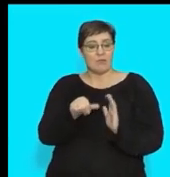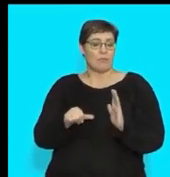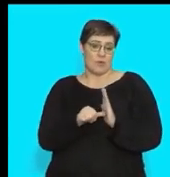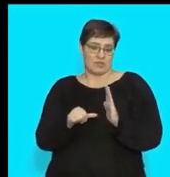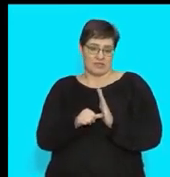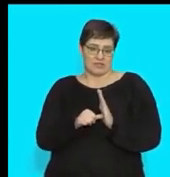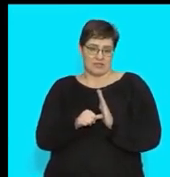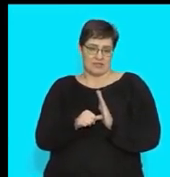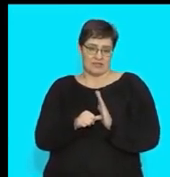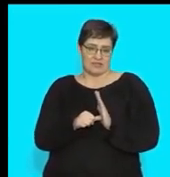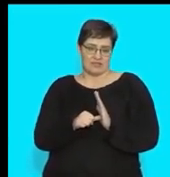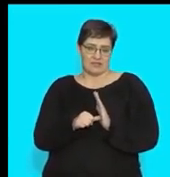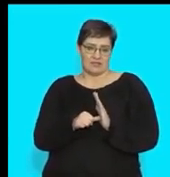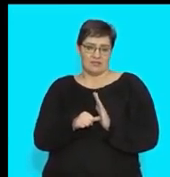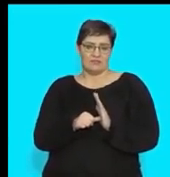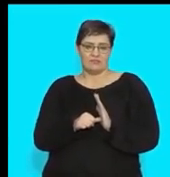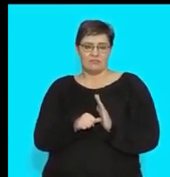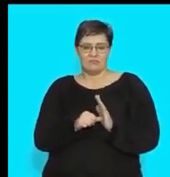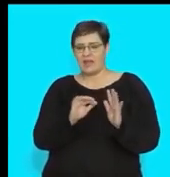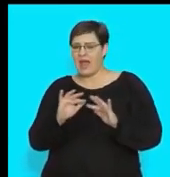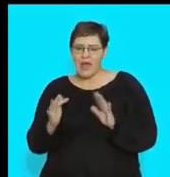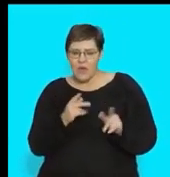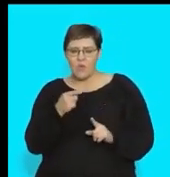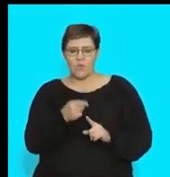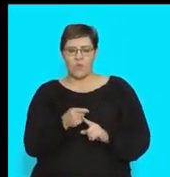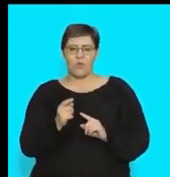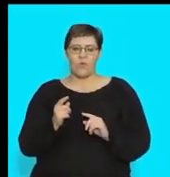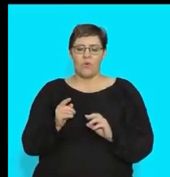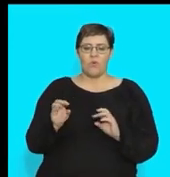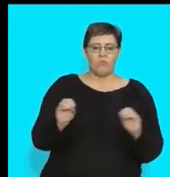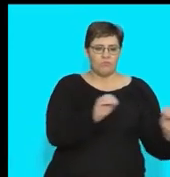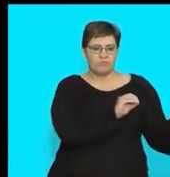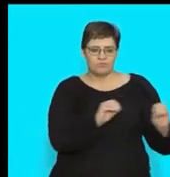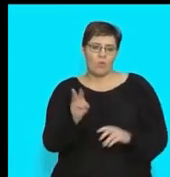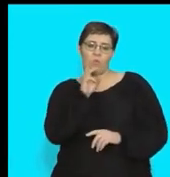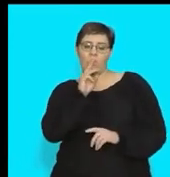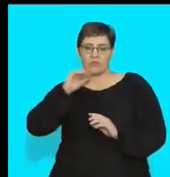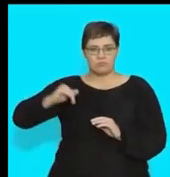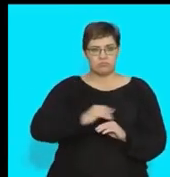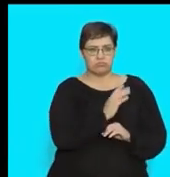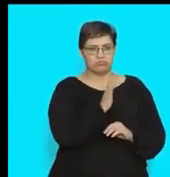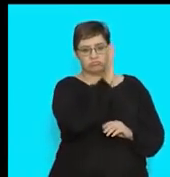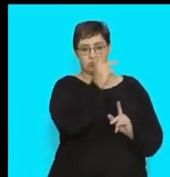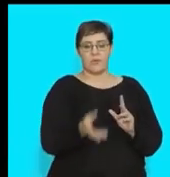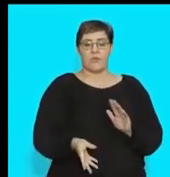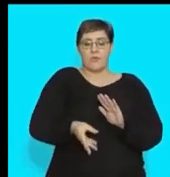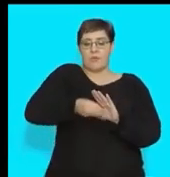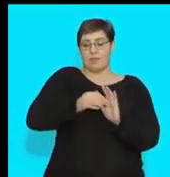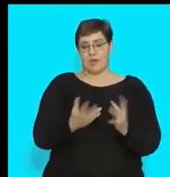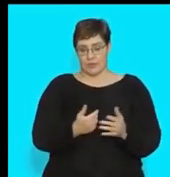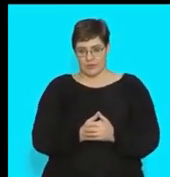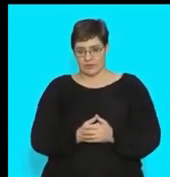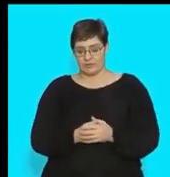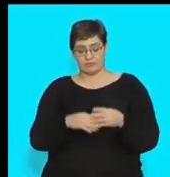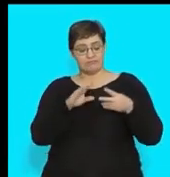important when it comes to looking at how, all right, the movements of water through plants. Next thing, what is